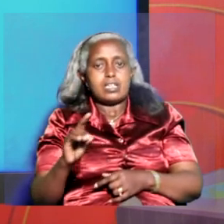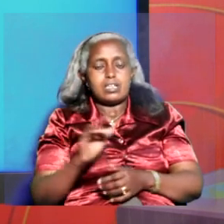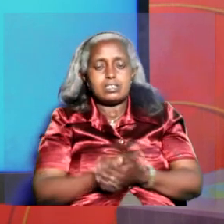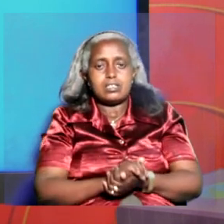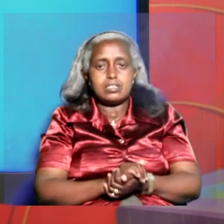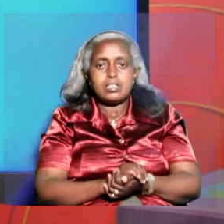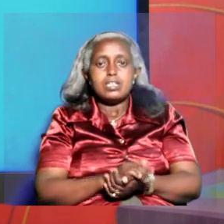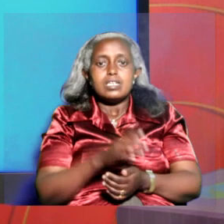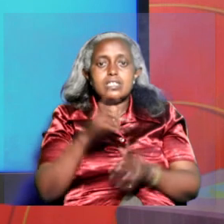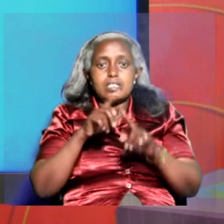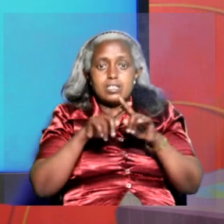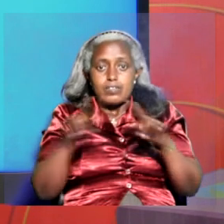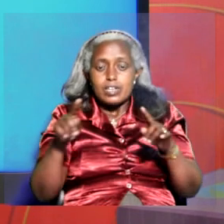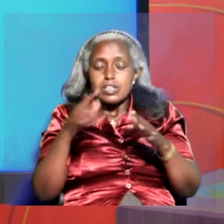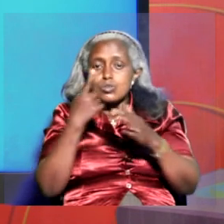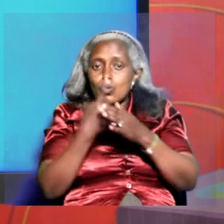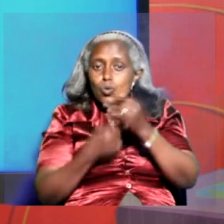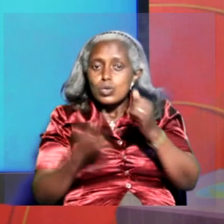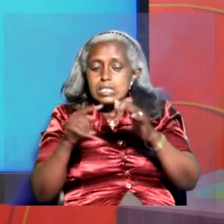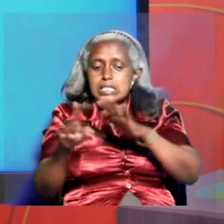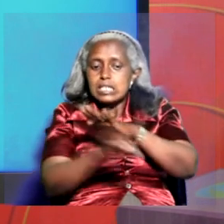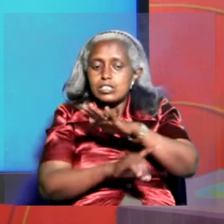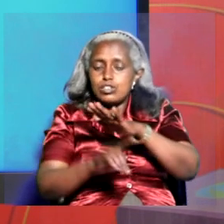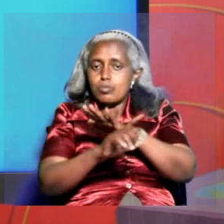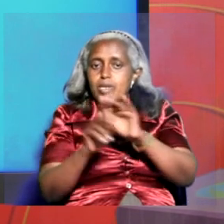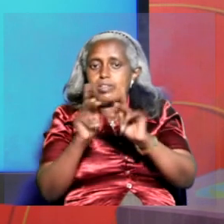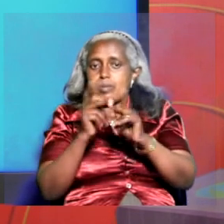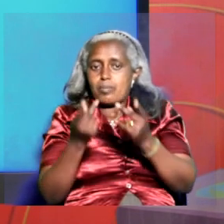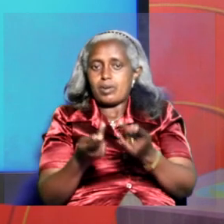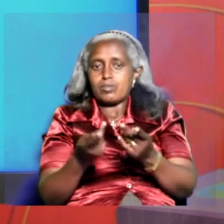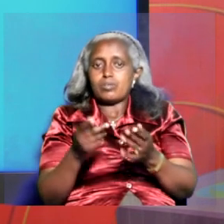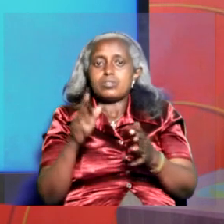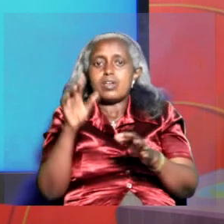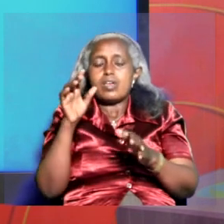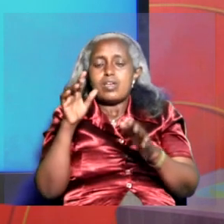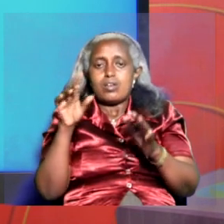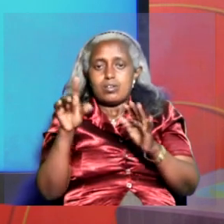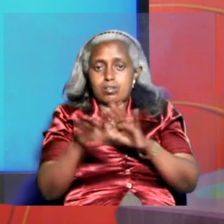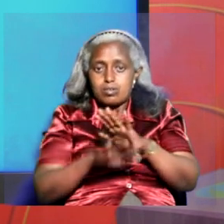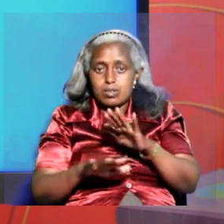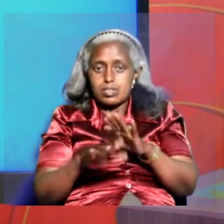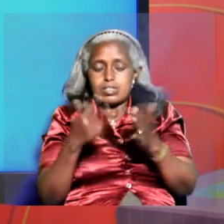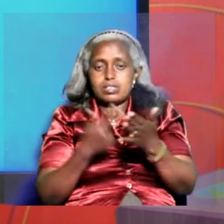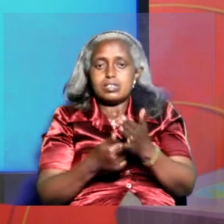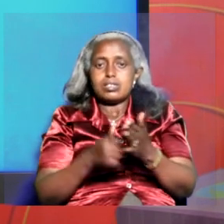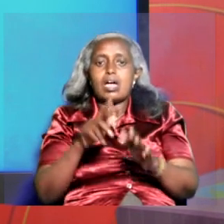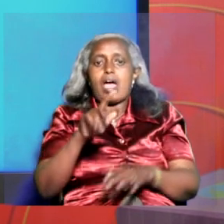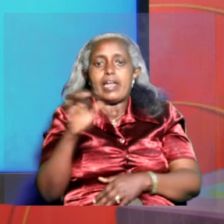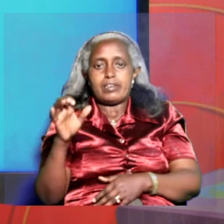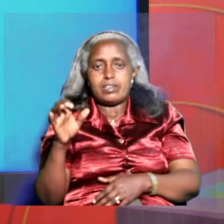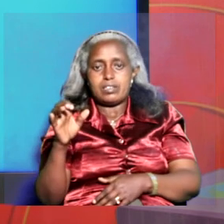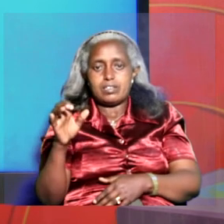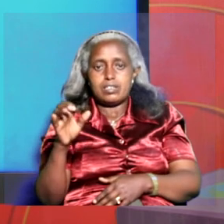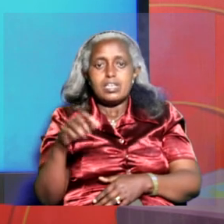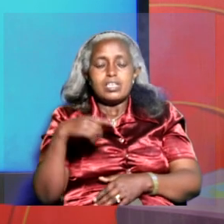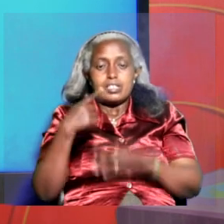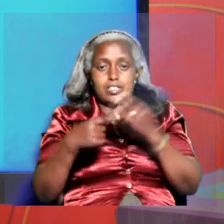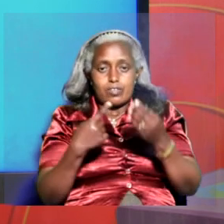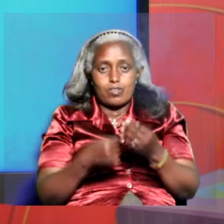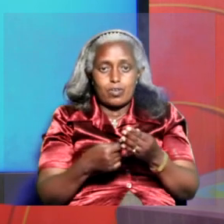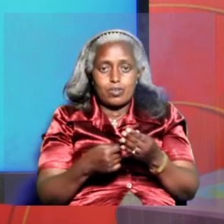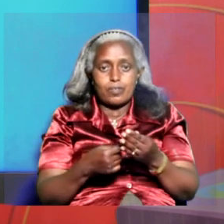deciles. The difference only on the denominator part. In the case of percentile, this part will be 100.